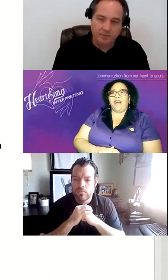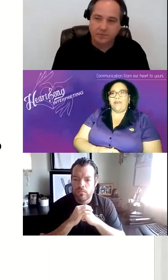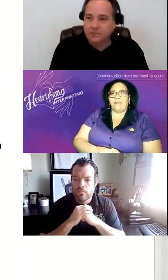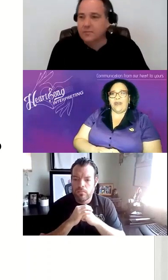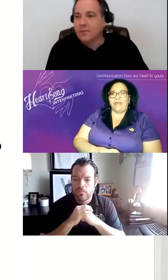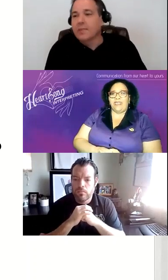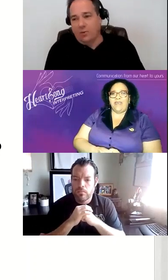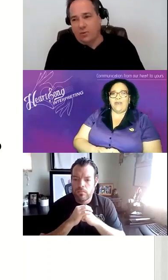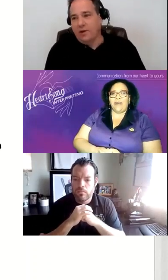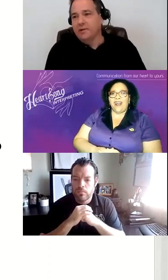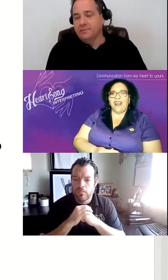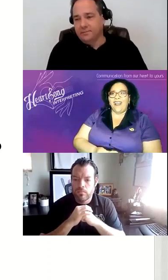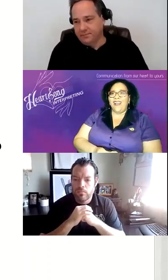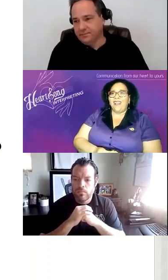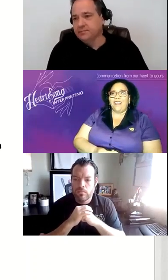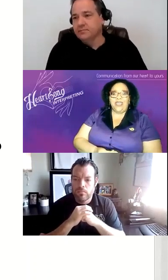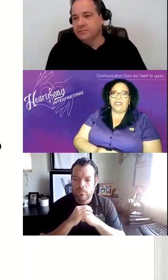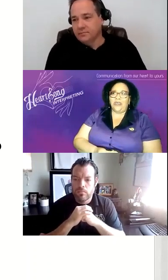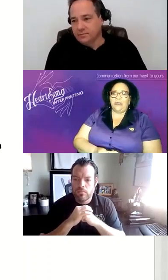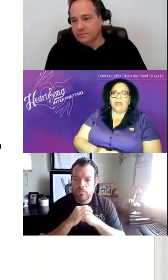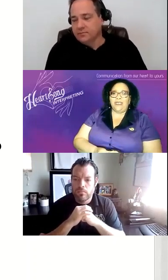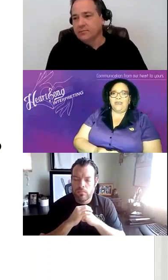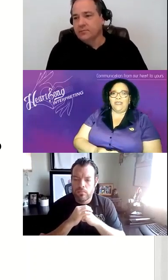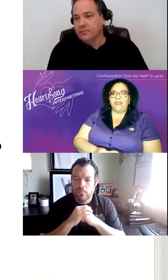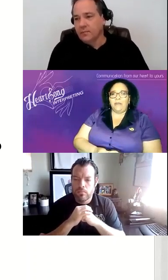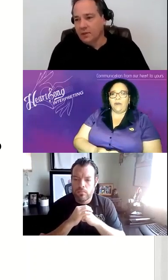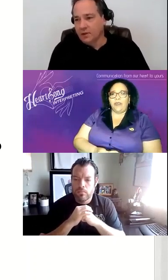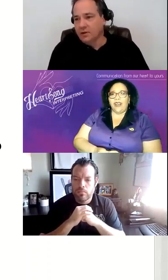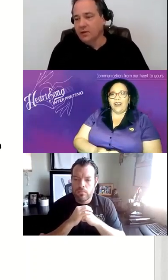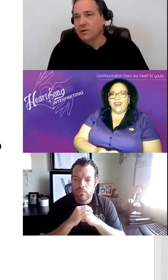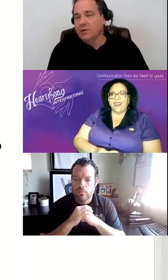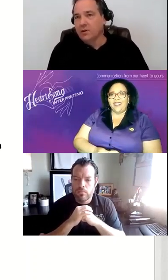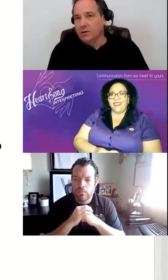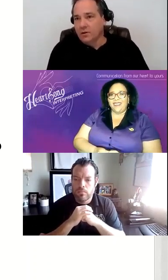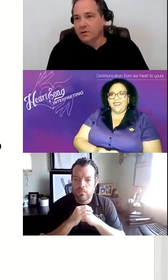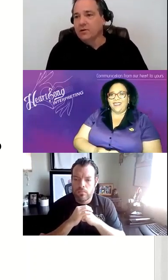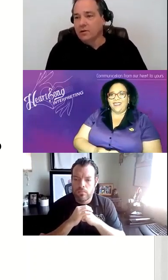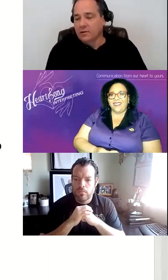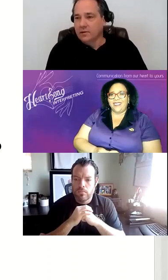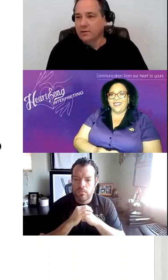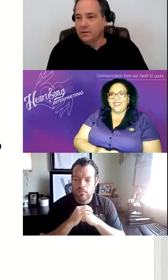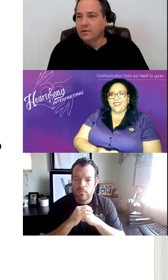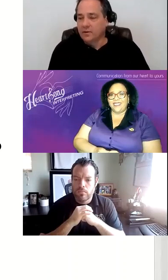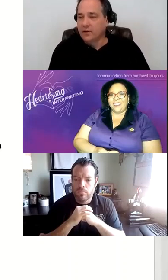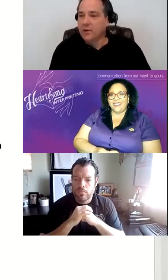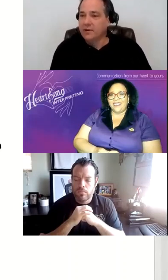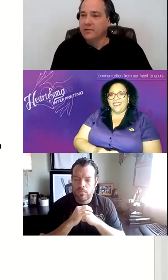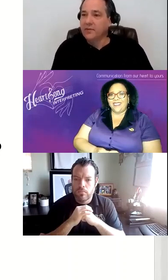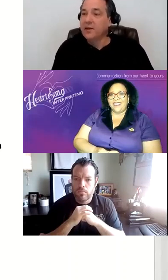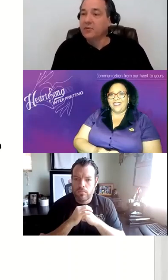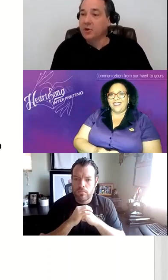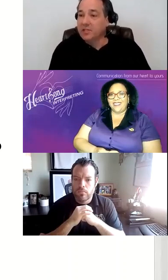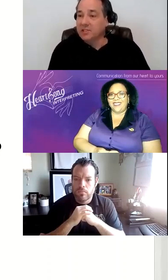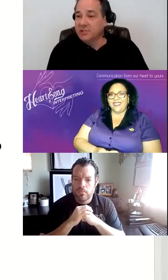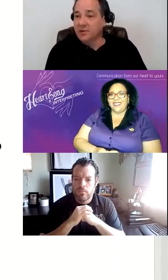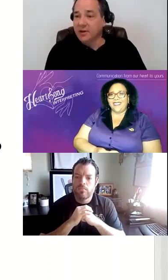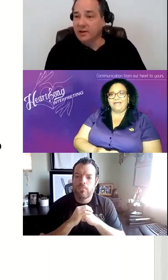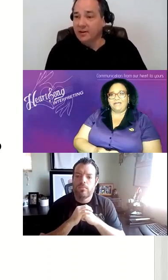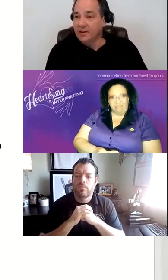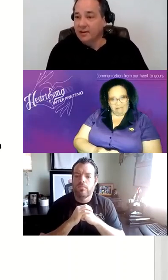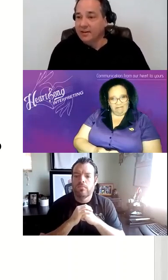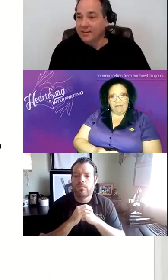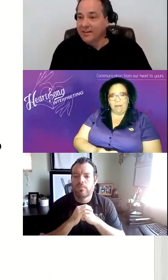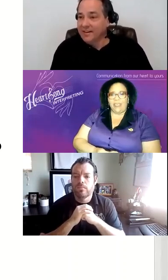We cover pretty much everywhere, East Coast, West Coast, you name it, we're there. All right. Thank you very much for